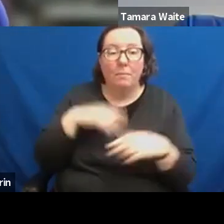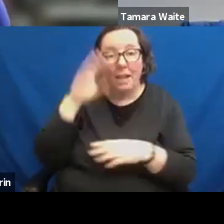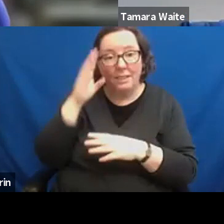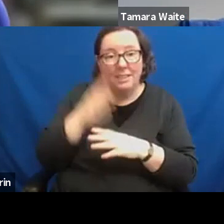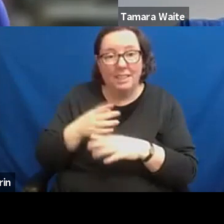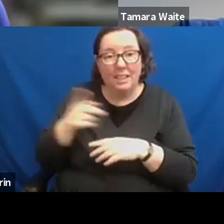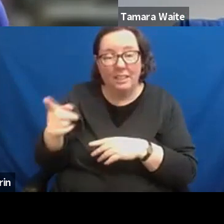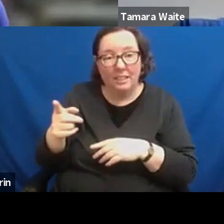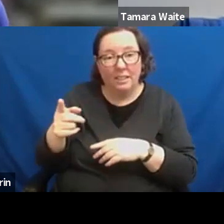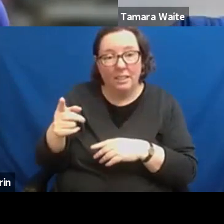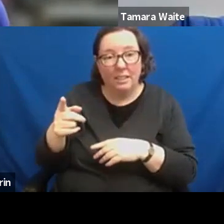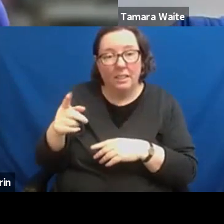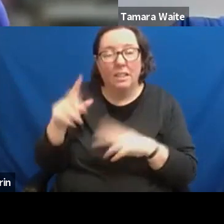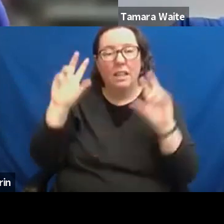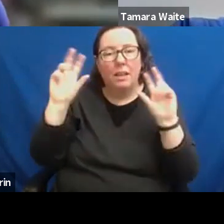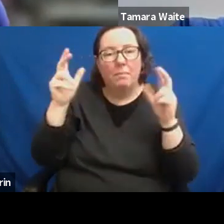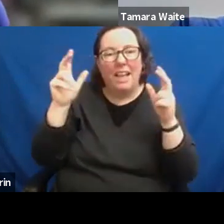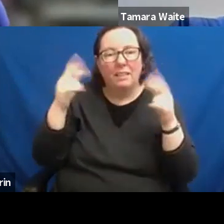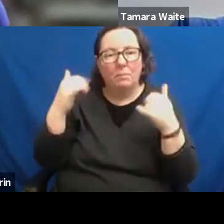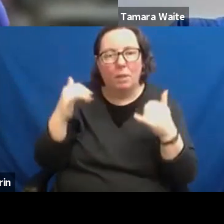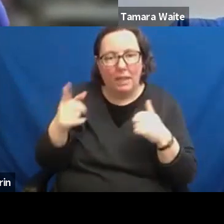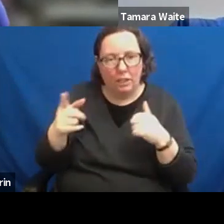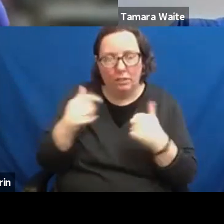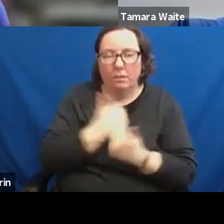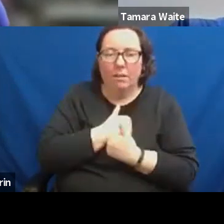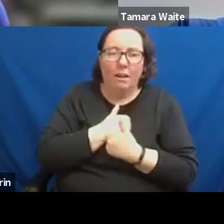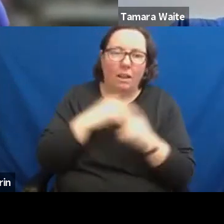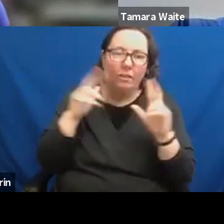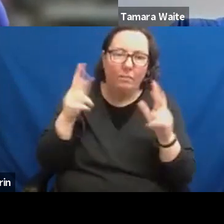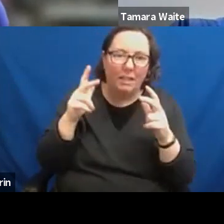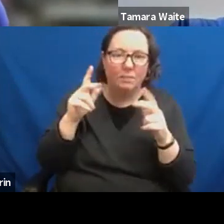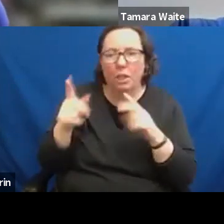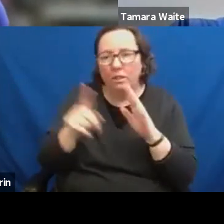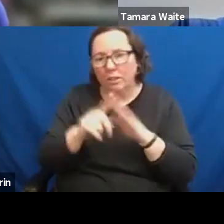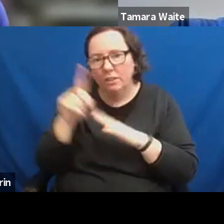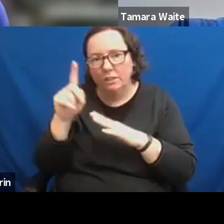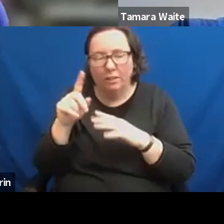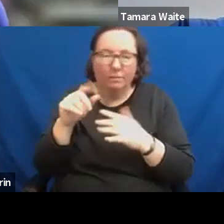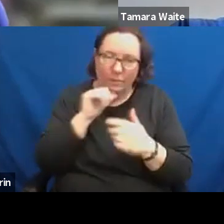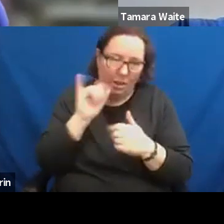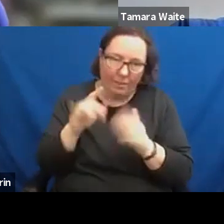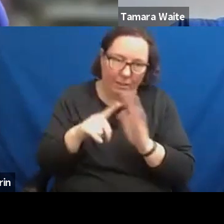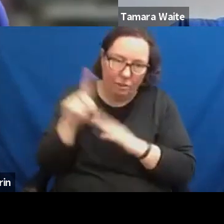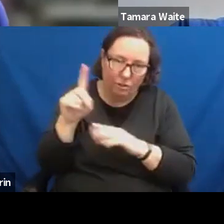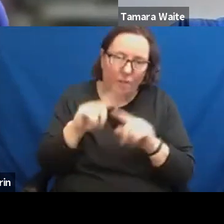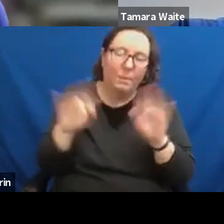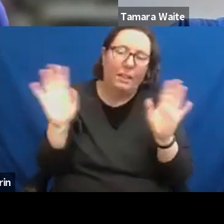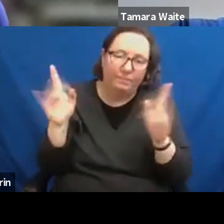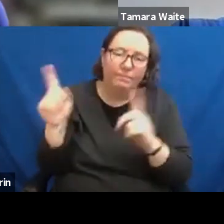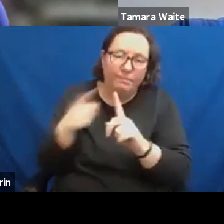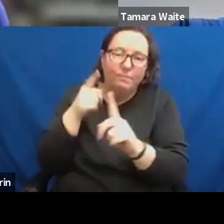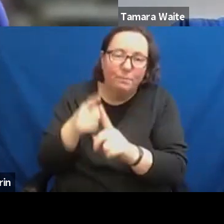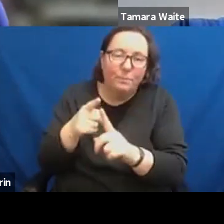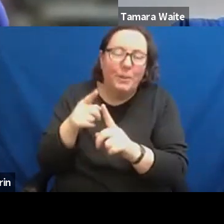a basketball player. He loves basketball, he's tall, but not that tall. But the point is